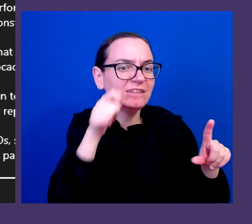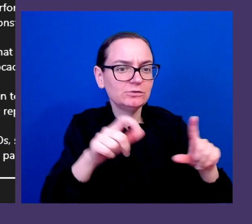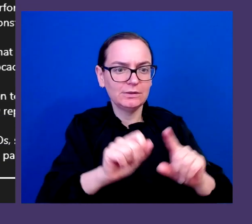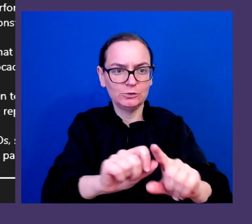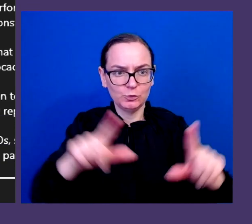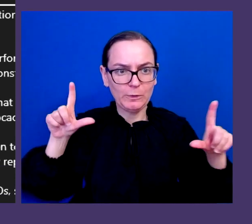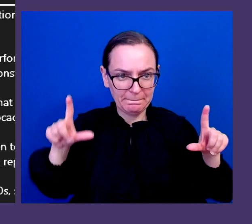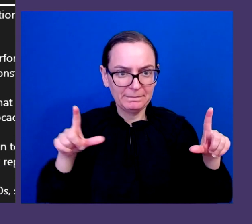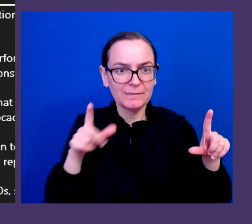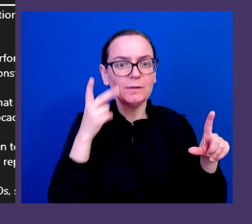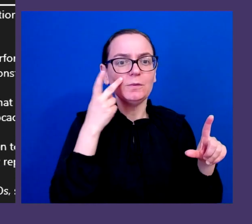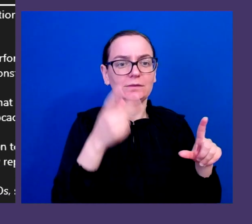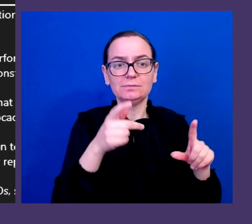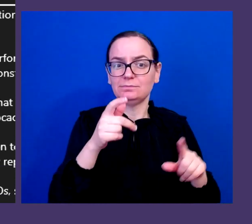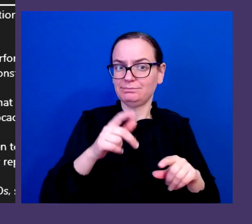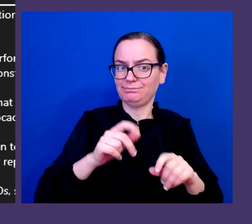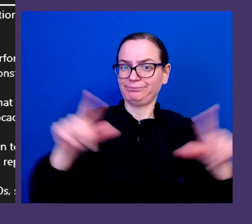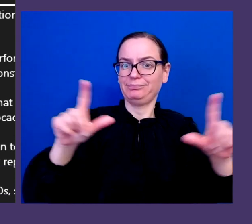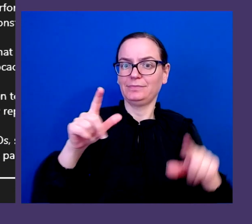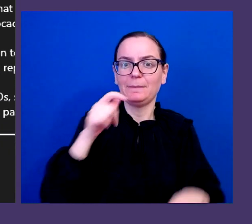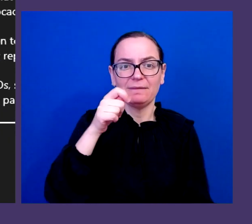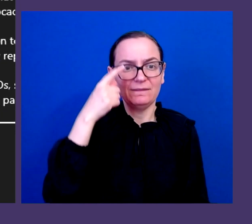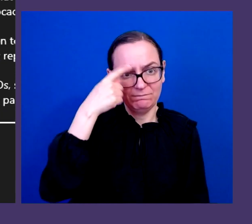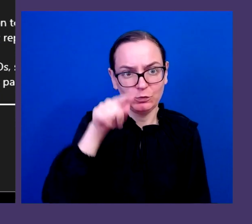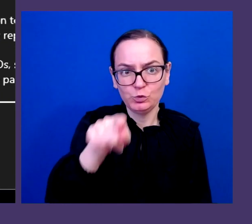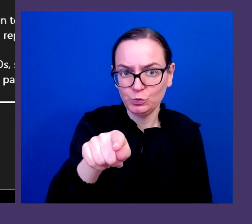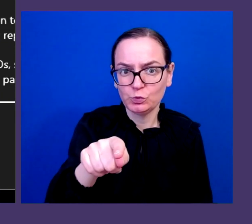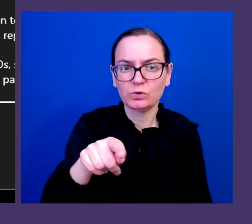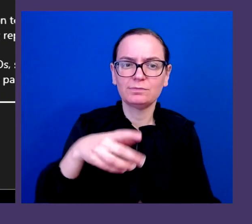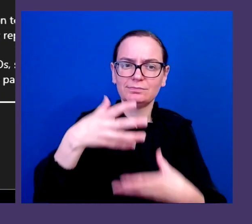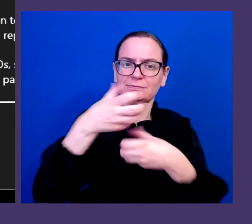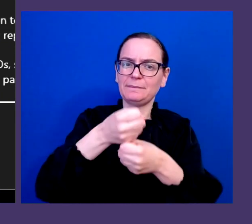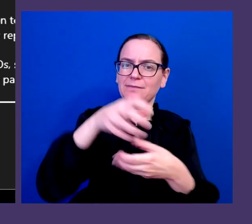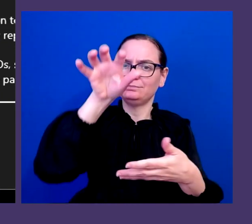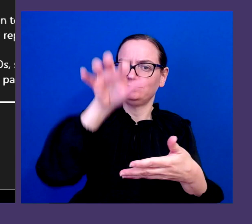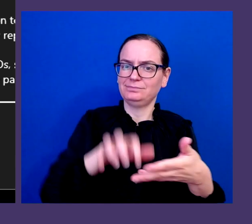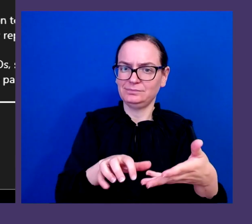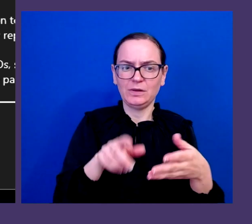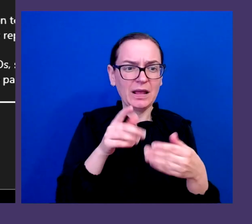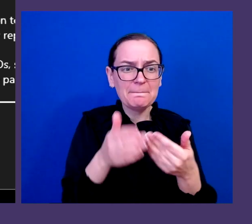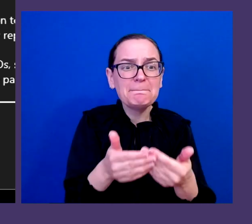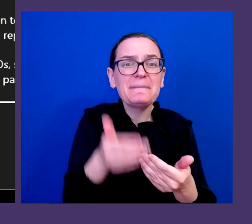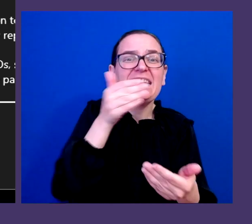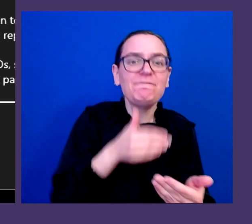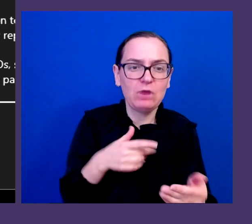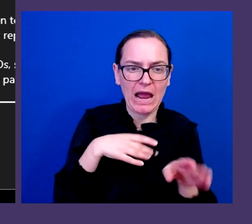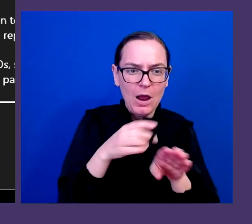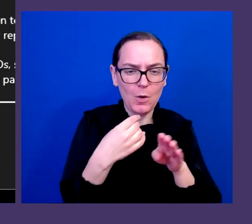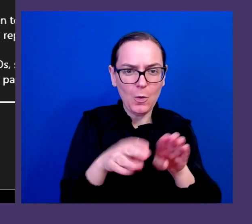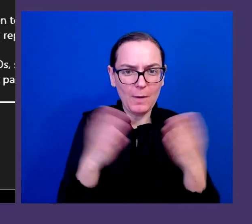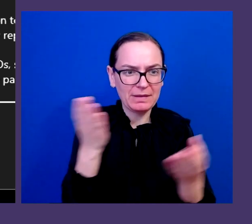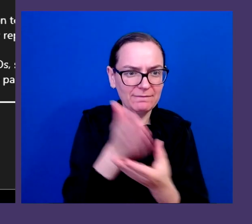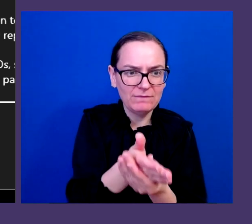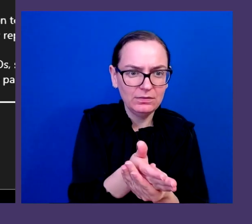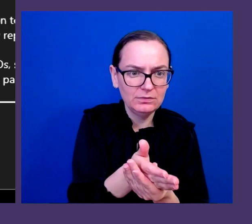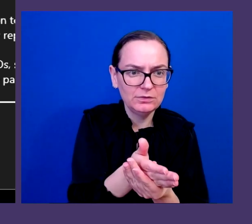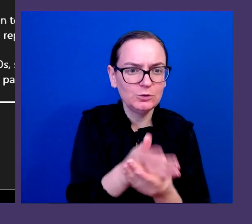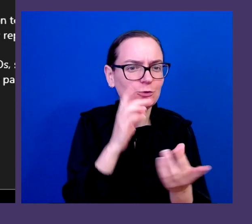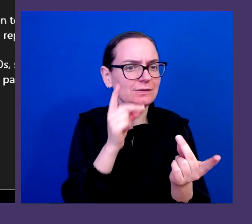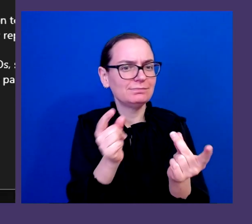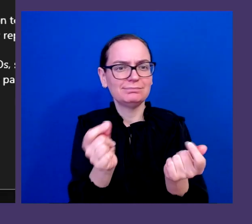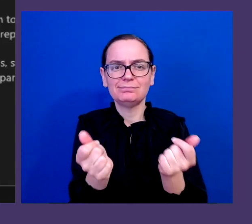And it gives me the summary of the content without even opening the file. So it's a really slick That's neat. feature. I can then say, yep, this is the one I